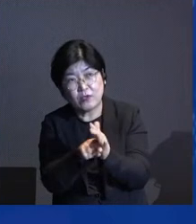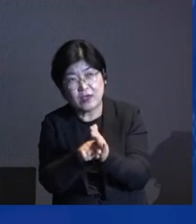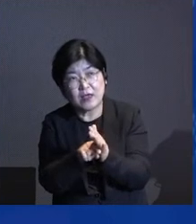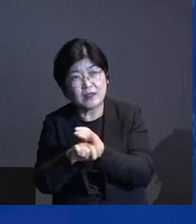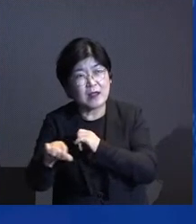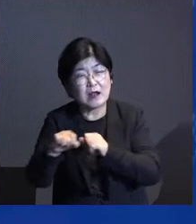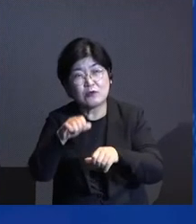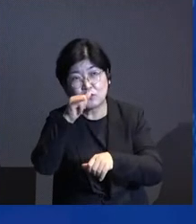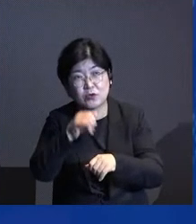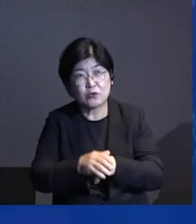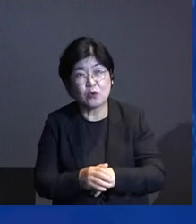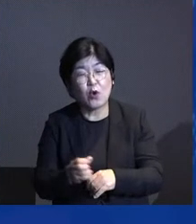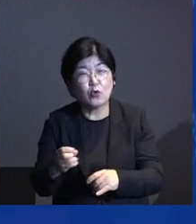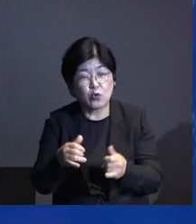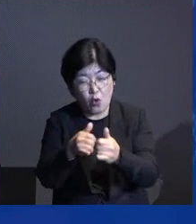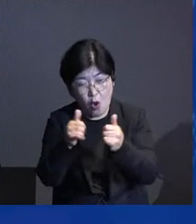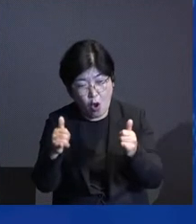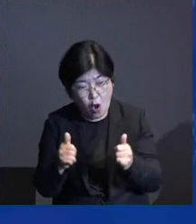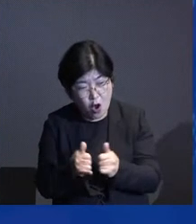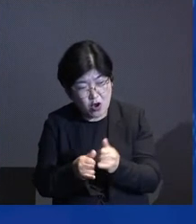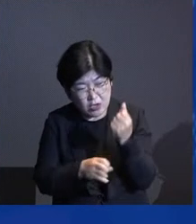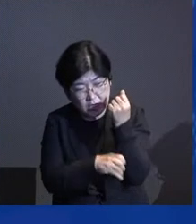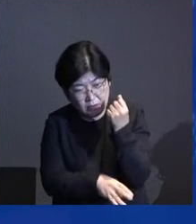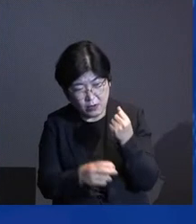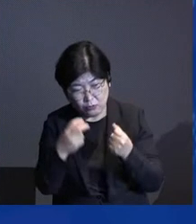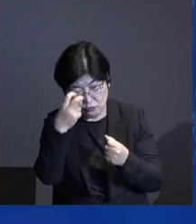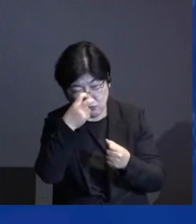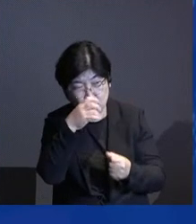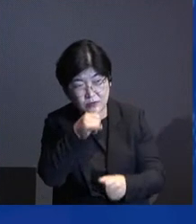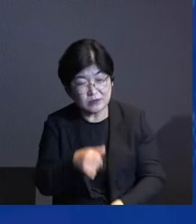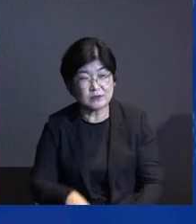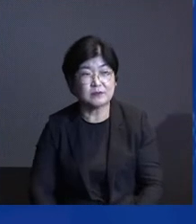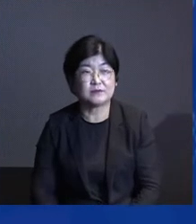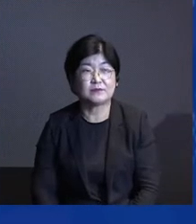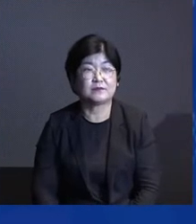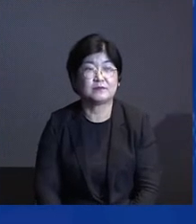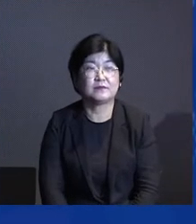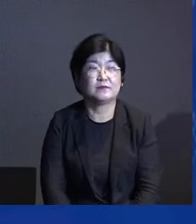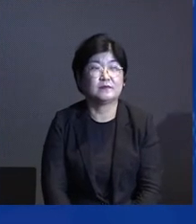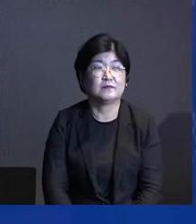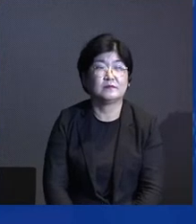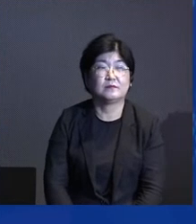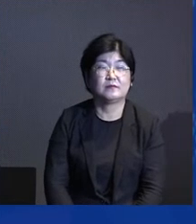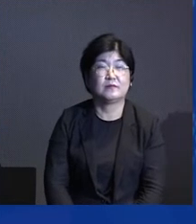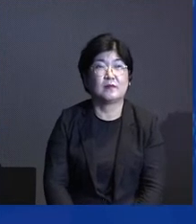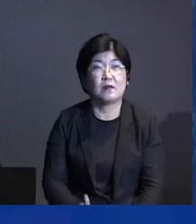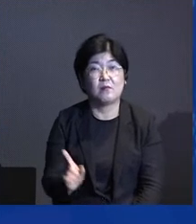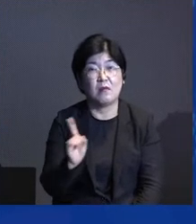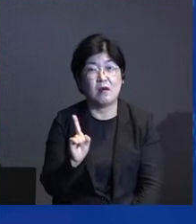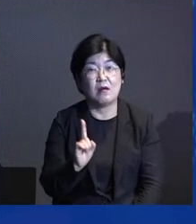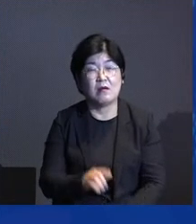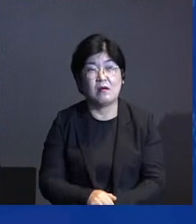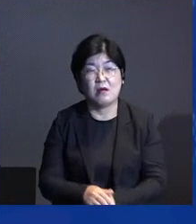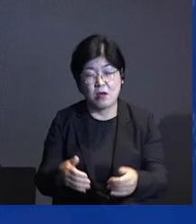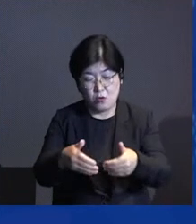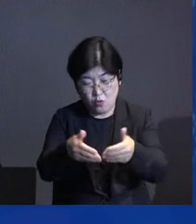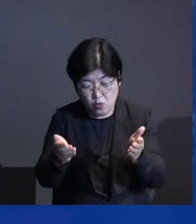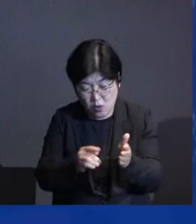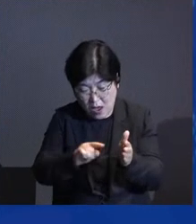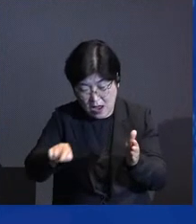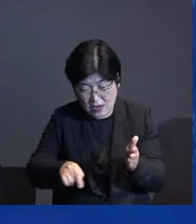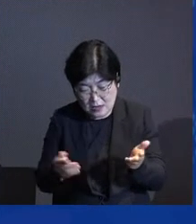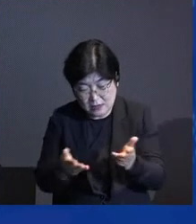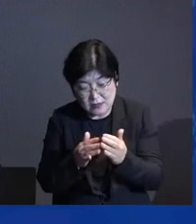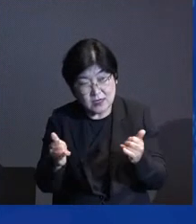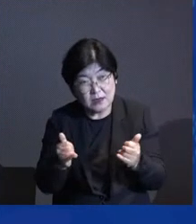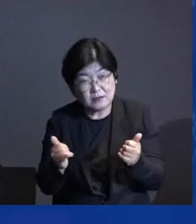care. And these are carried out by both the club recruit home care volunteers and